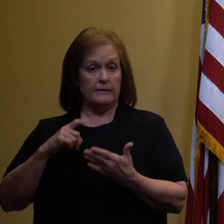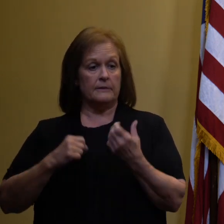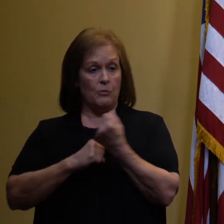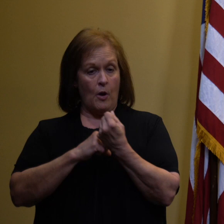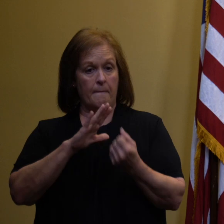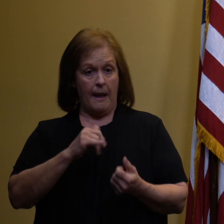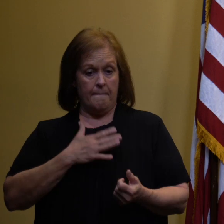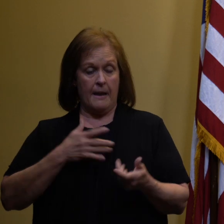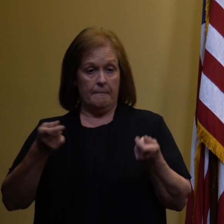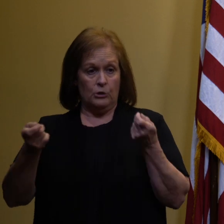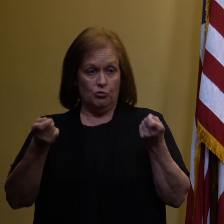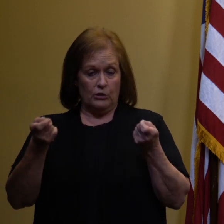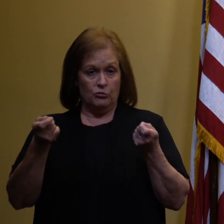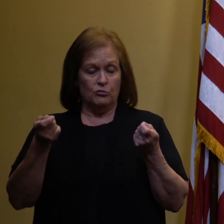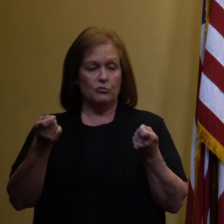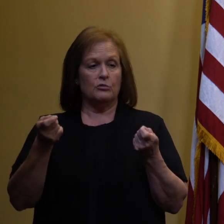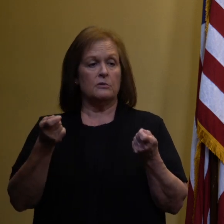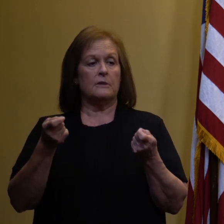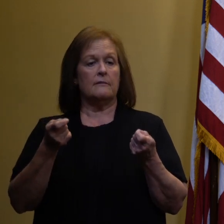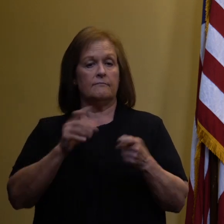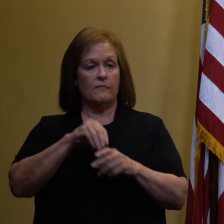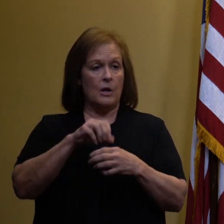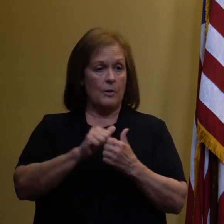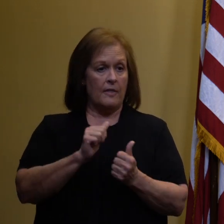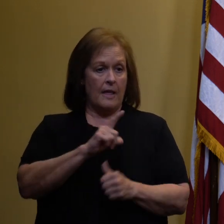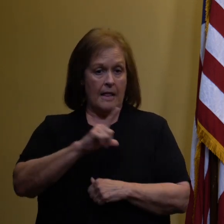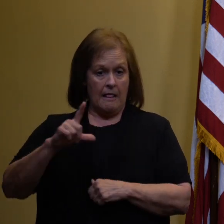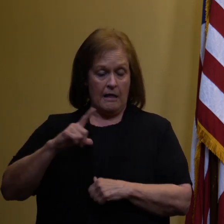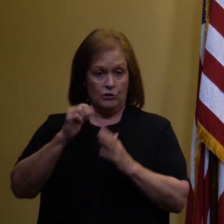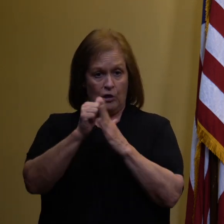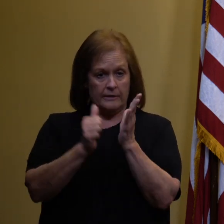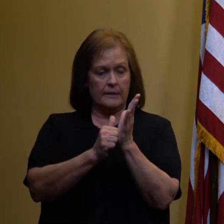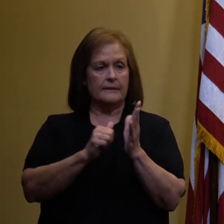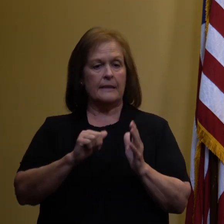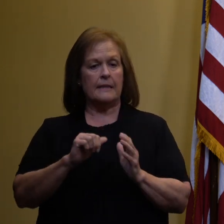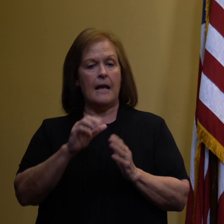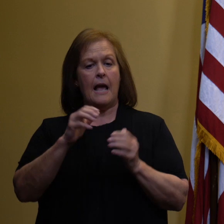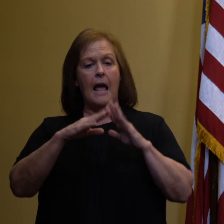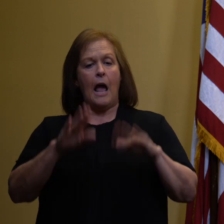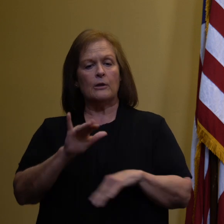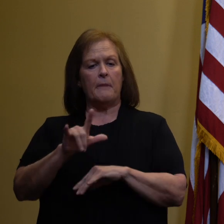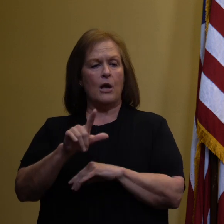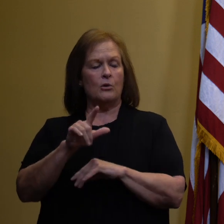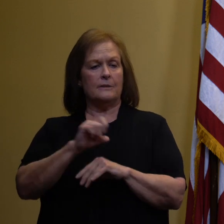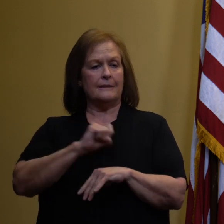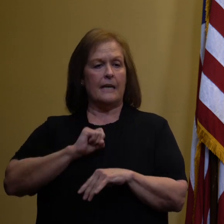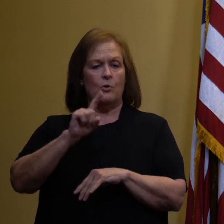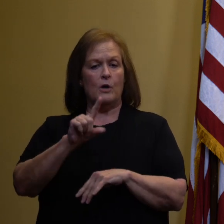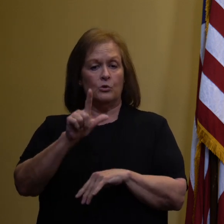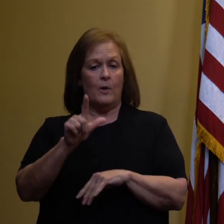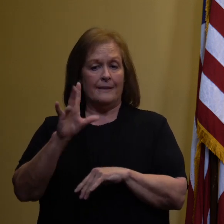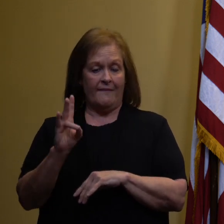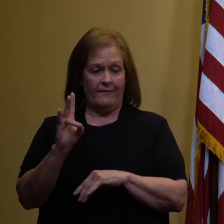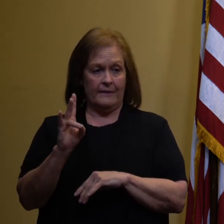supported by my administration and embedded in our legislative agenda is Senate Bill